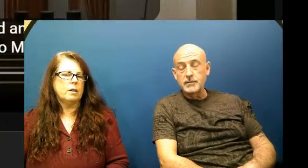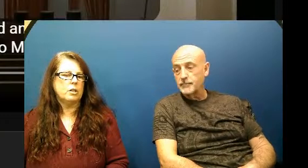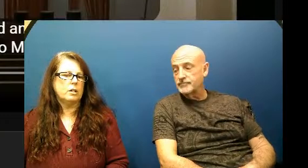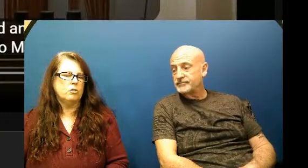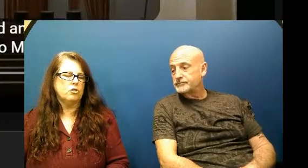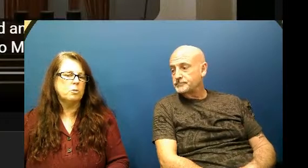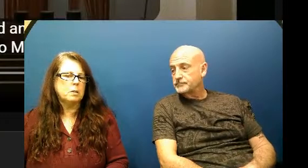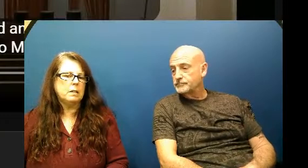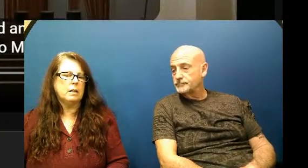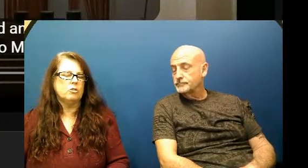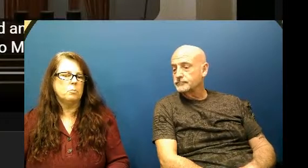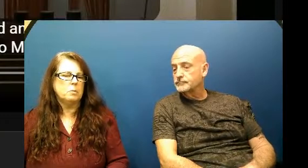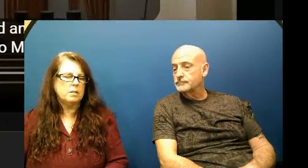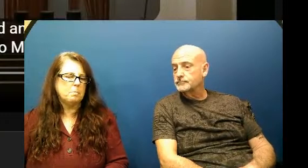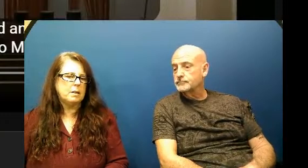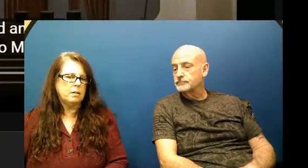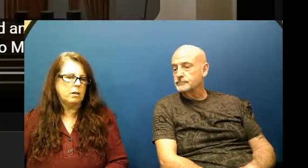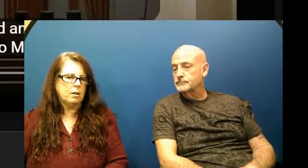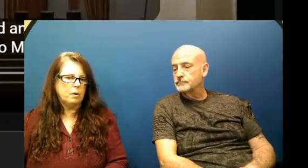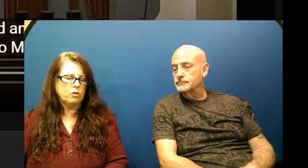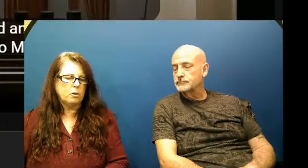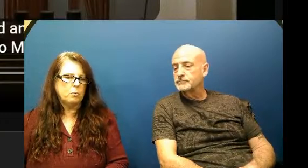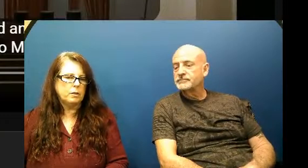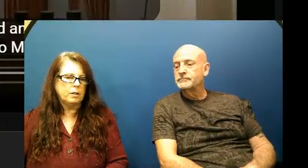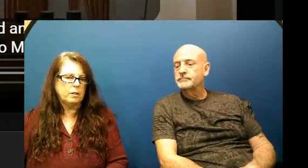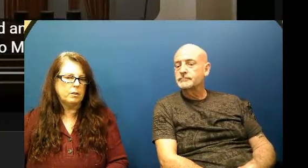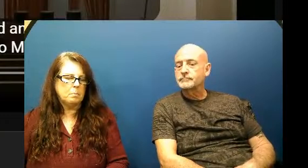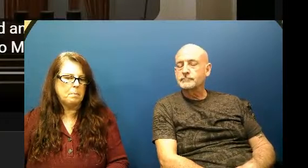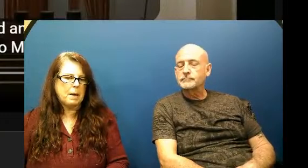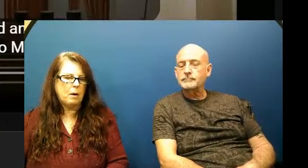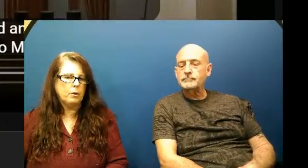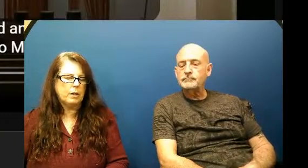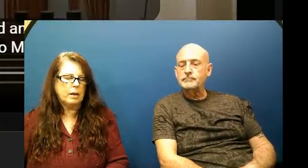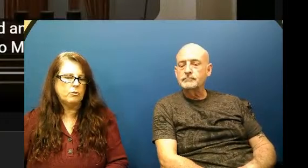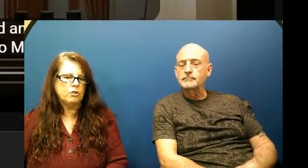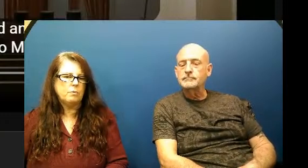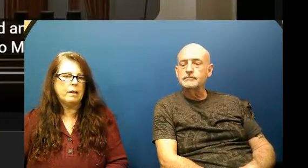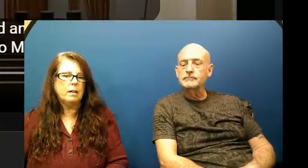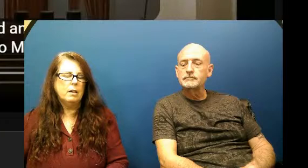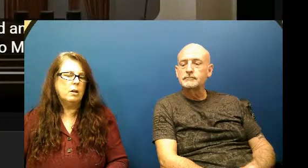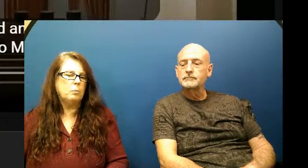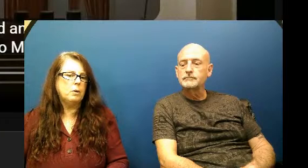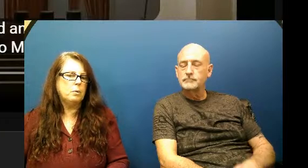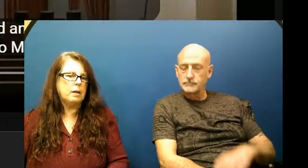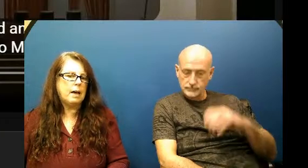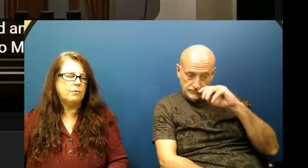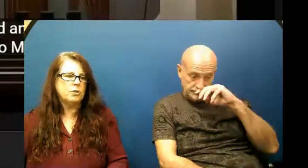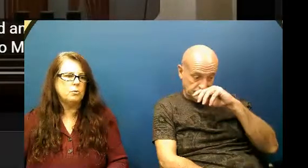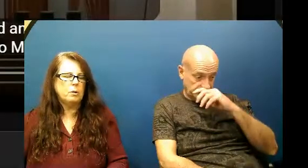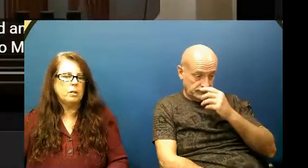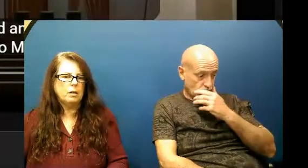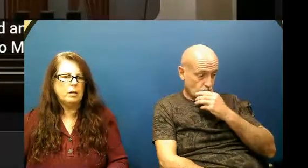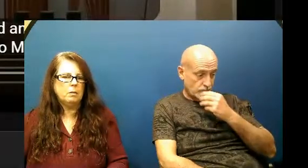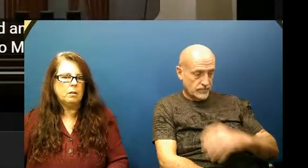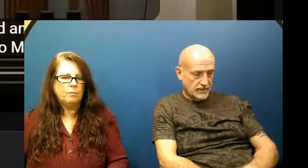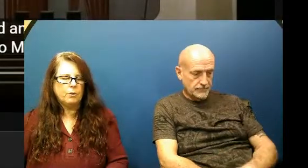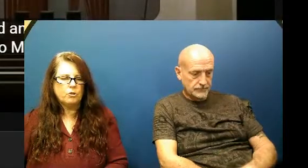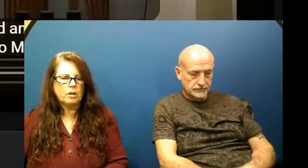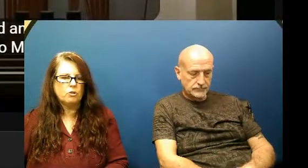like Russia and Germany. Like Germany's dependent on Russia with the power, the energy, right? If we would have to